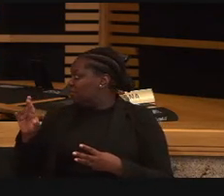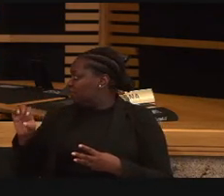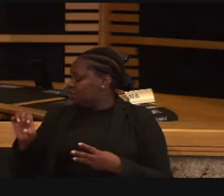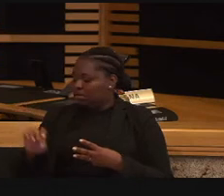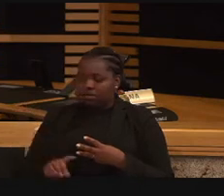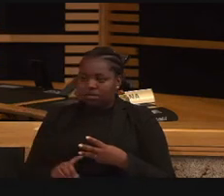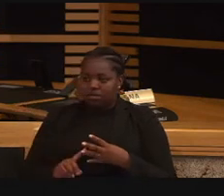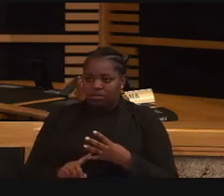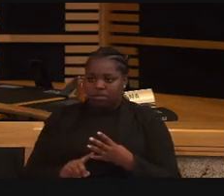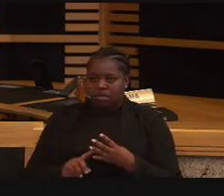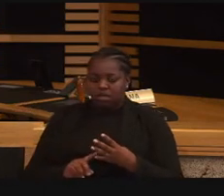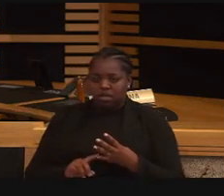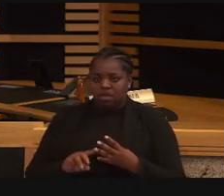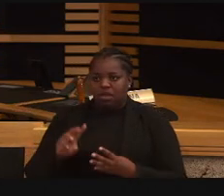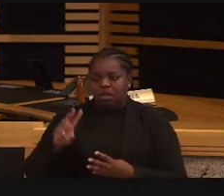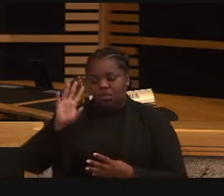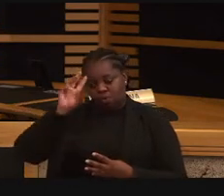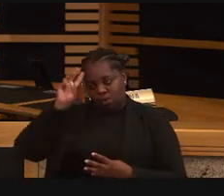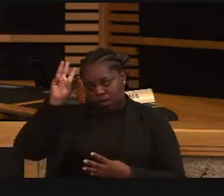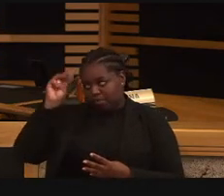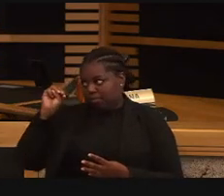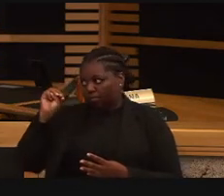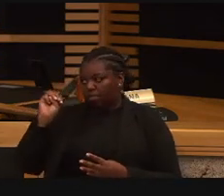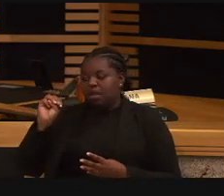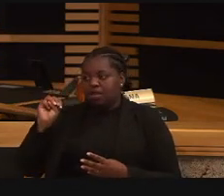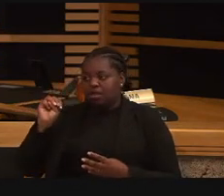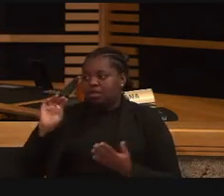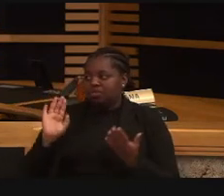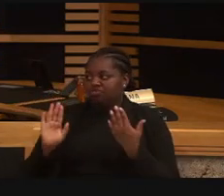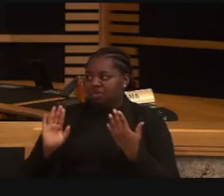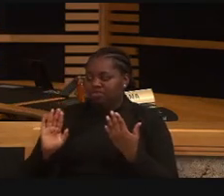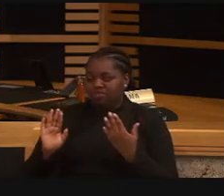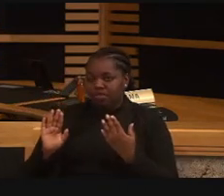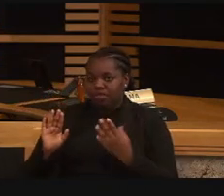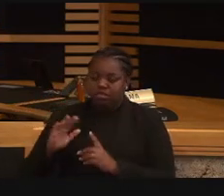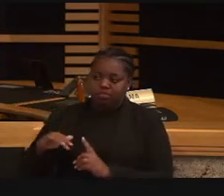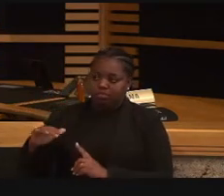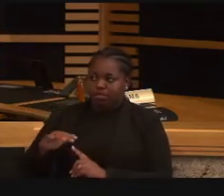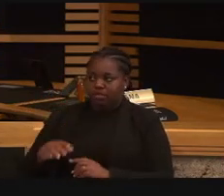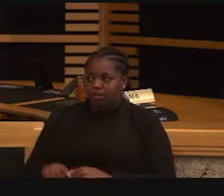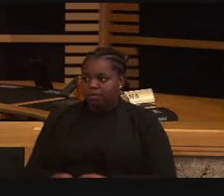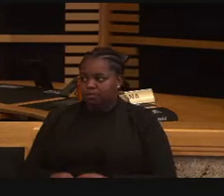and Winnie Madikizela Mandela Traffic Station.